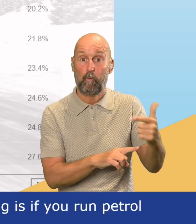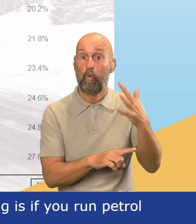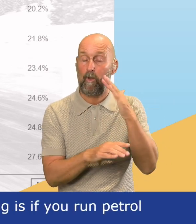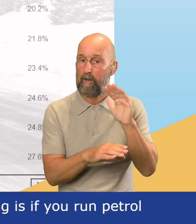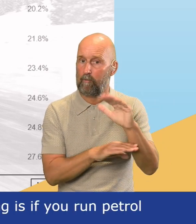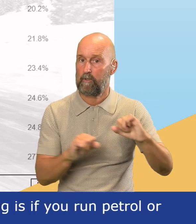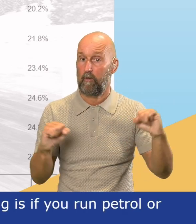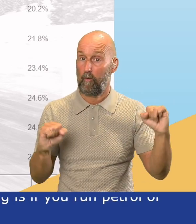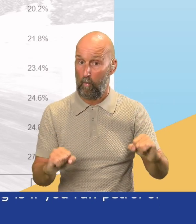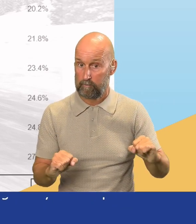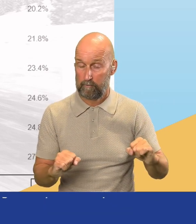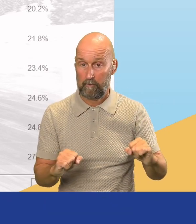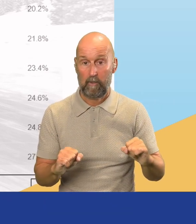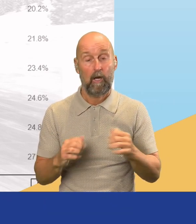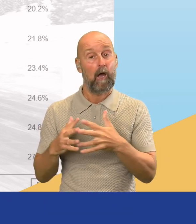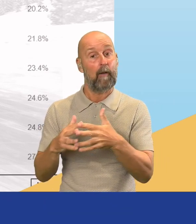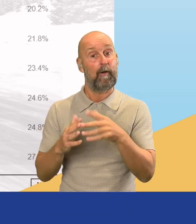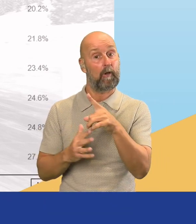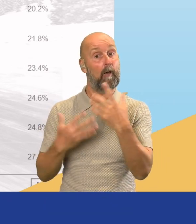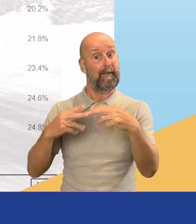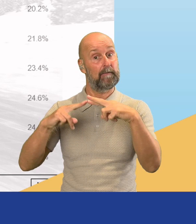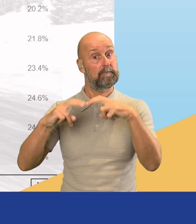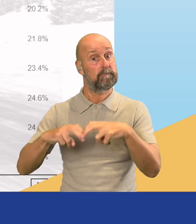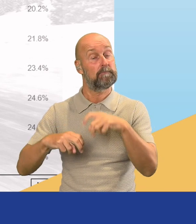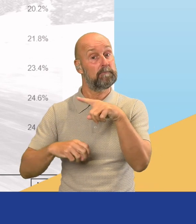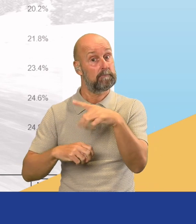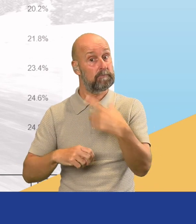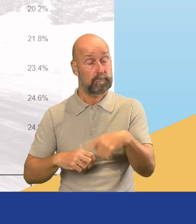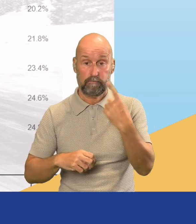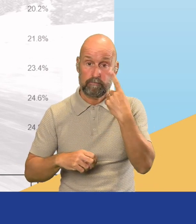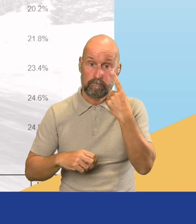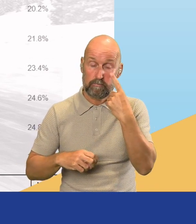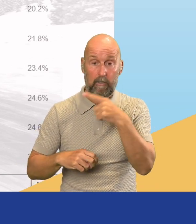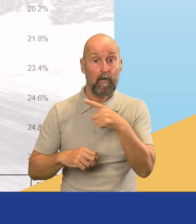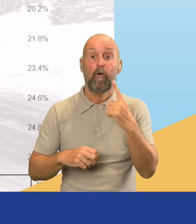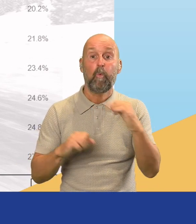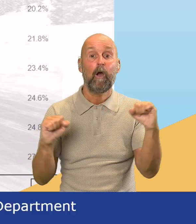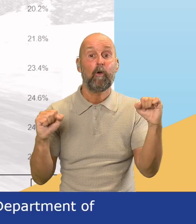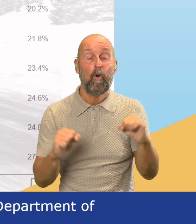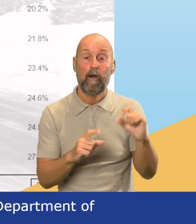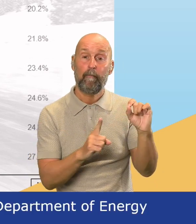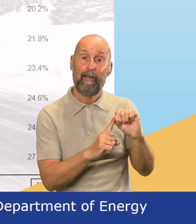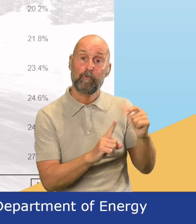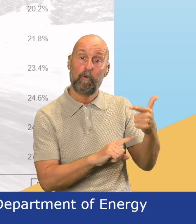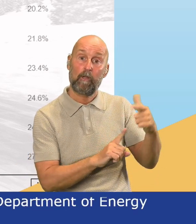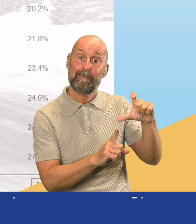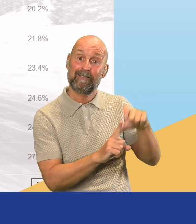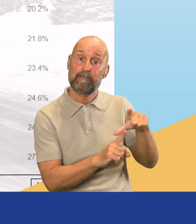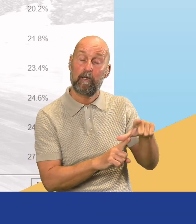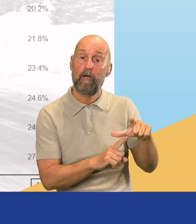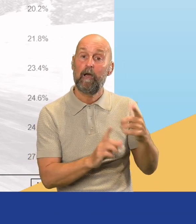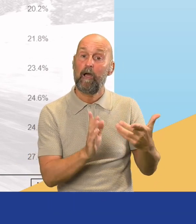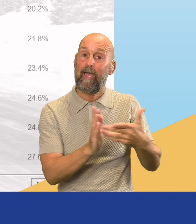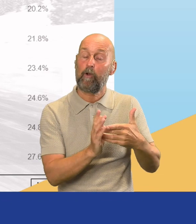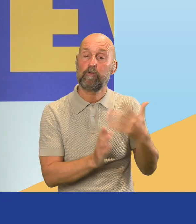climate. The US Department of Energy did a study a couple of years ago, and they found that in cold climate, a petrol or diesel car will use